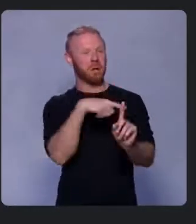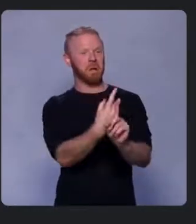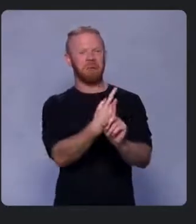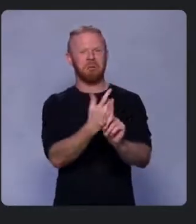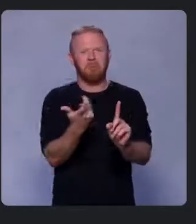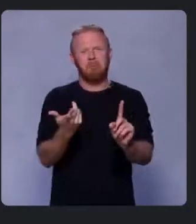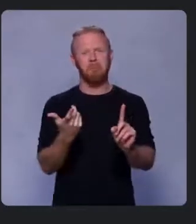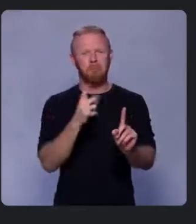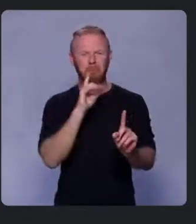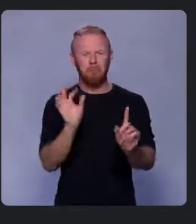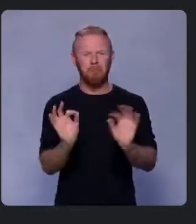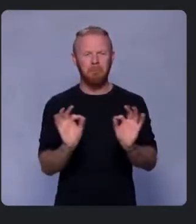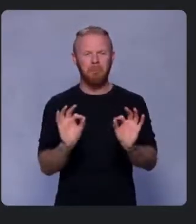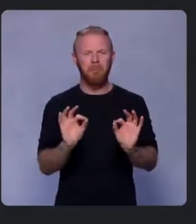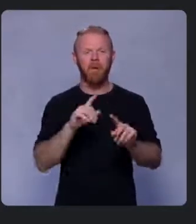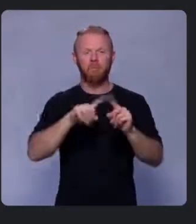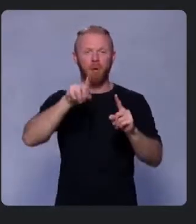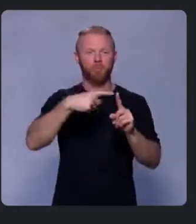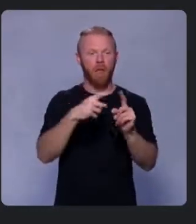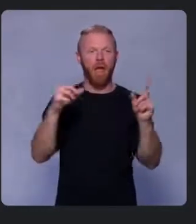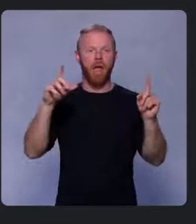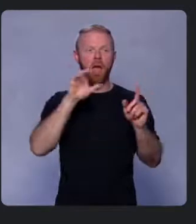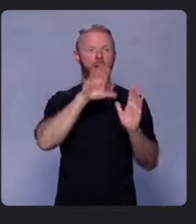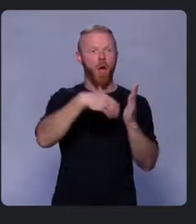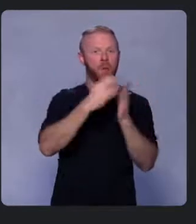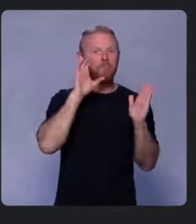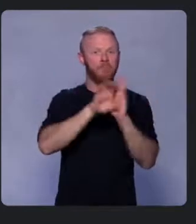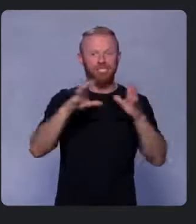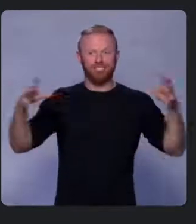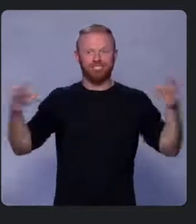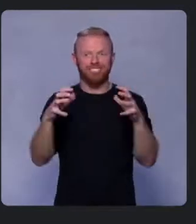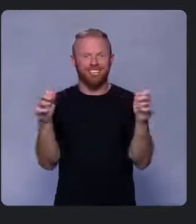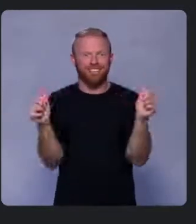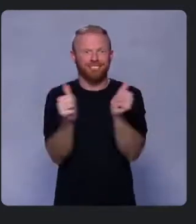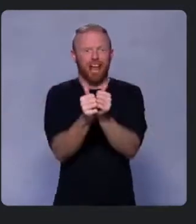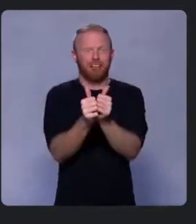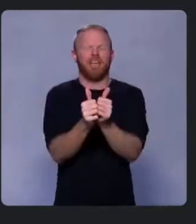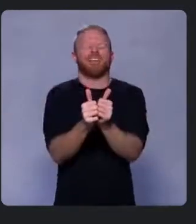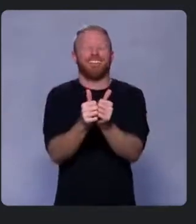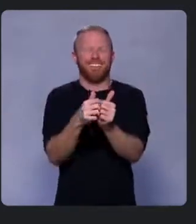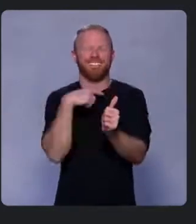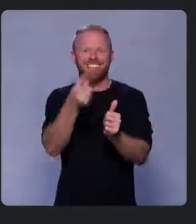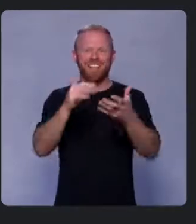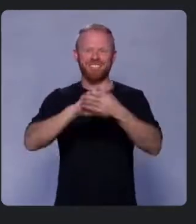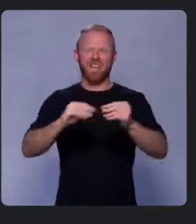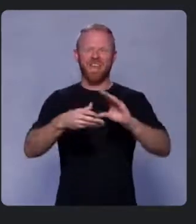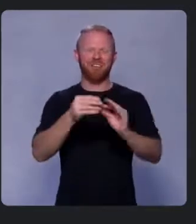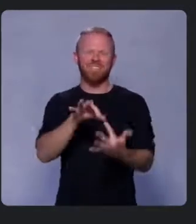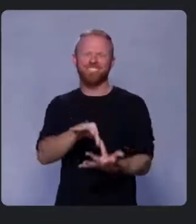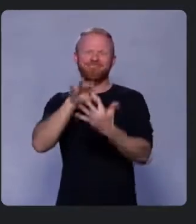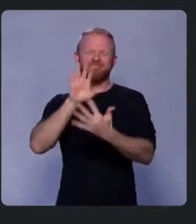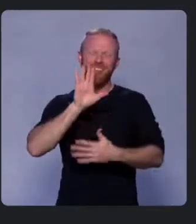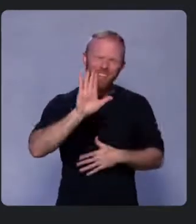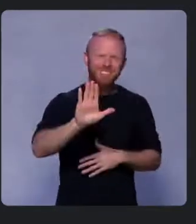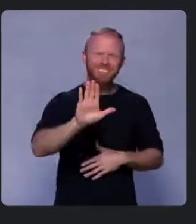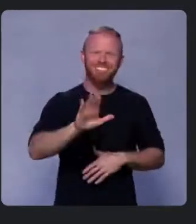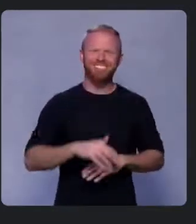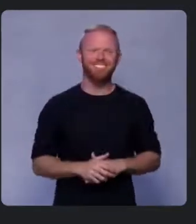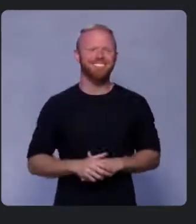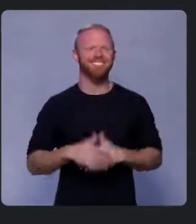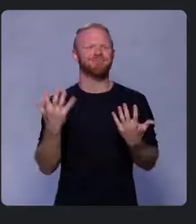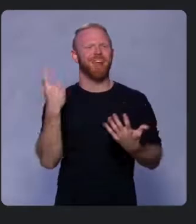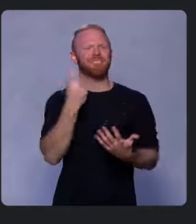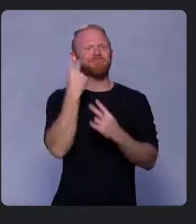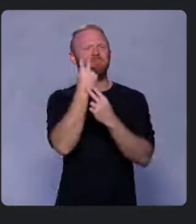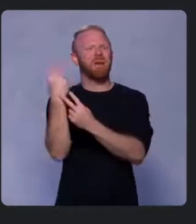meaningful, but when they're pieced together, they tell a story that's uniquely yours. As always, these memories are